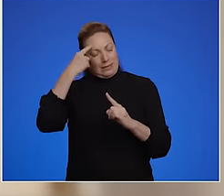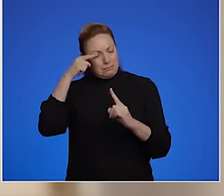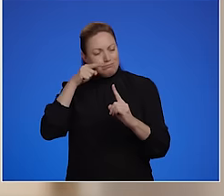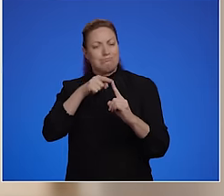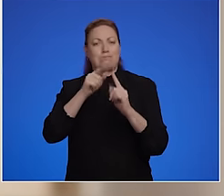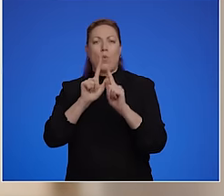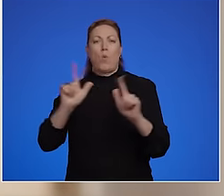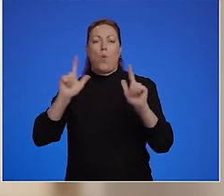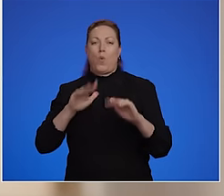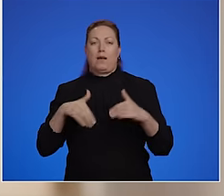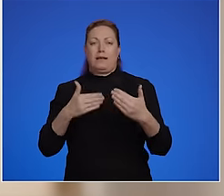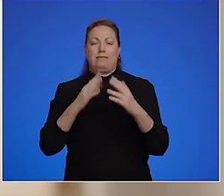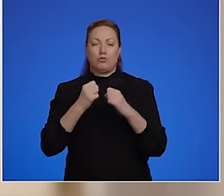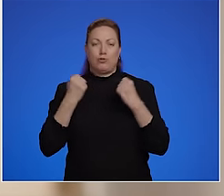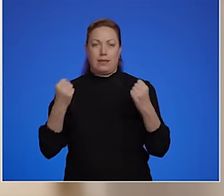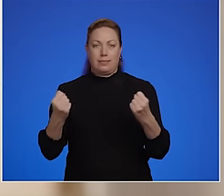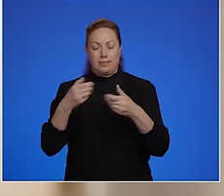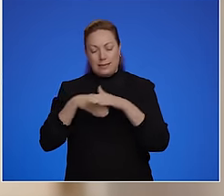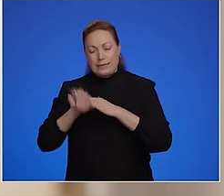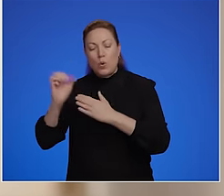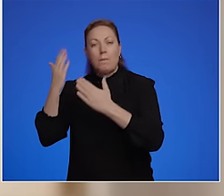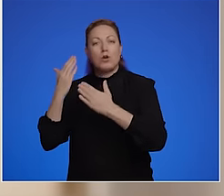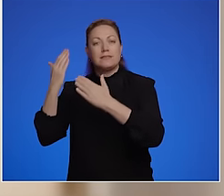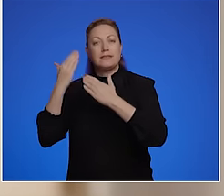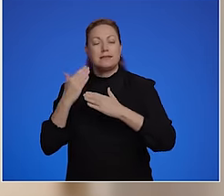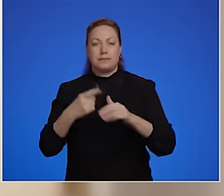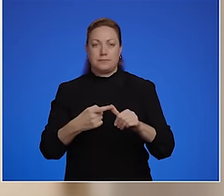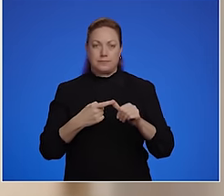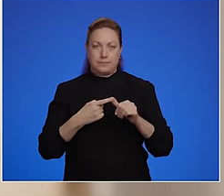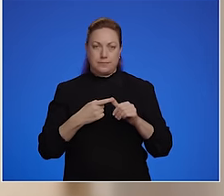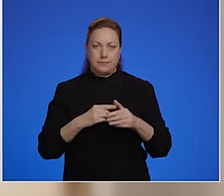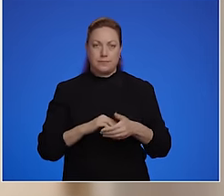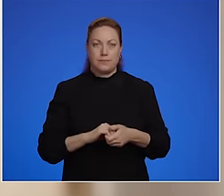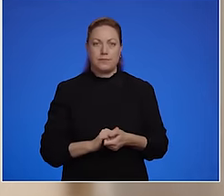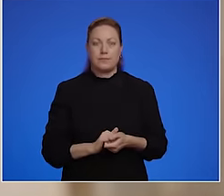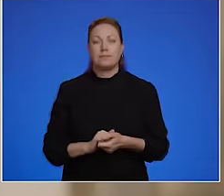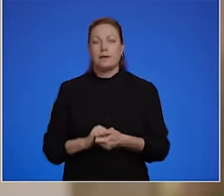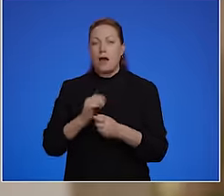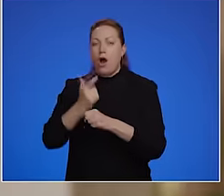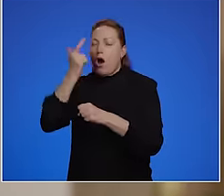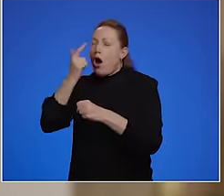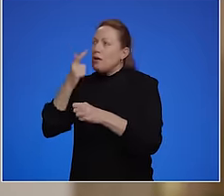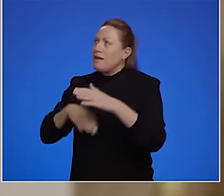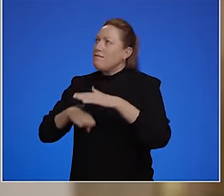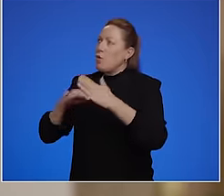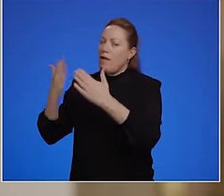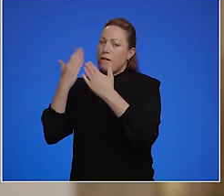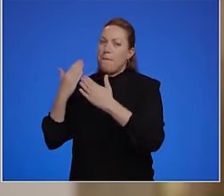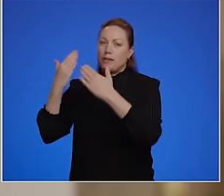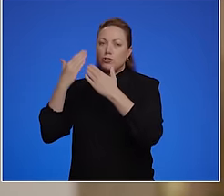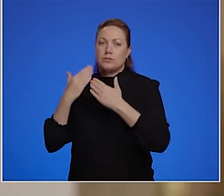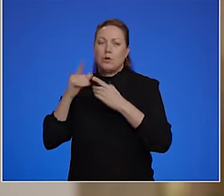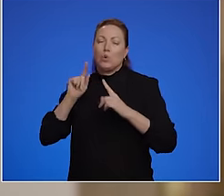their strength. In your mercy. Lord, hear our prayer. Compassionate